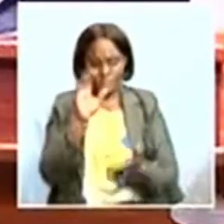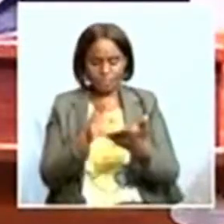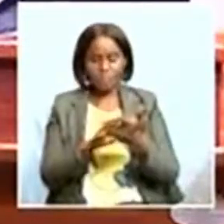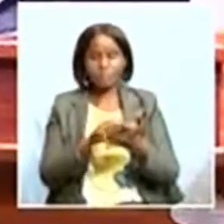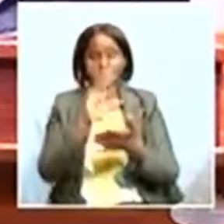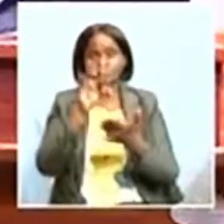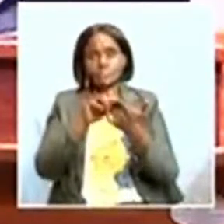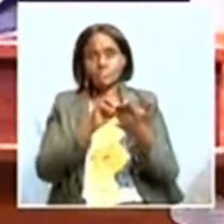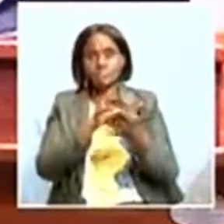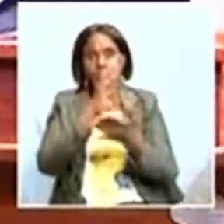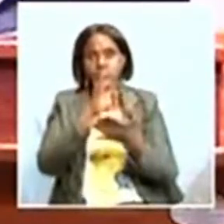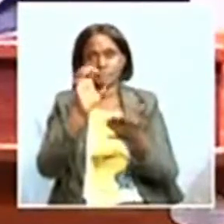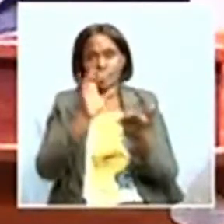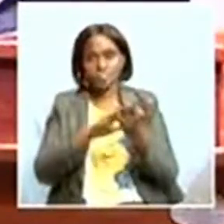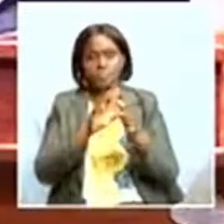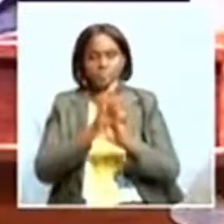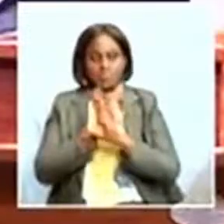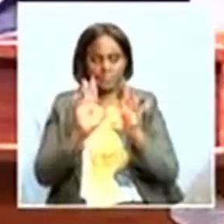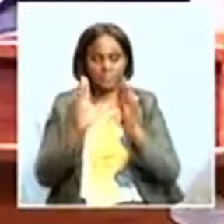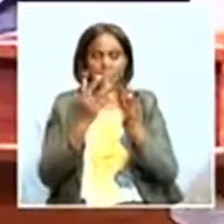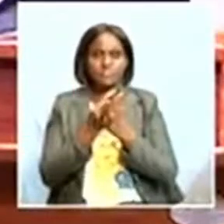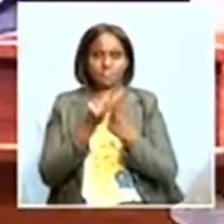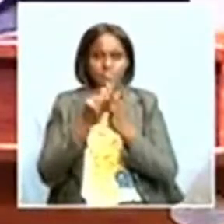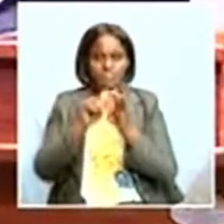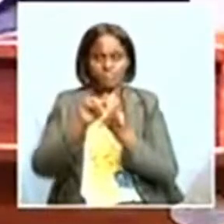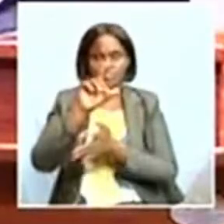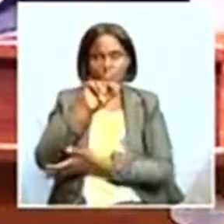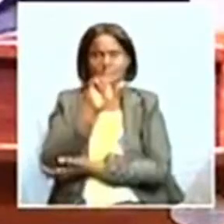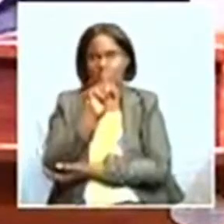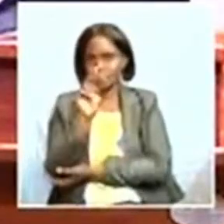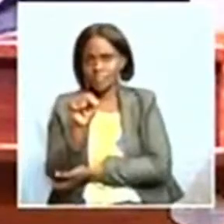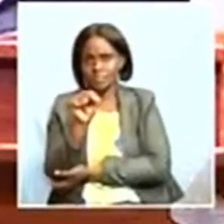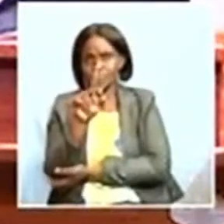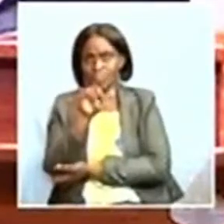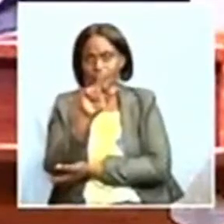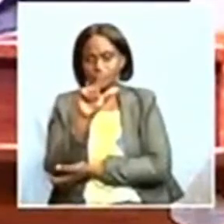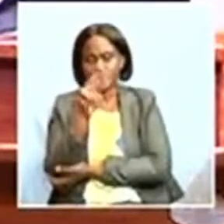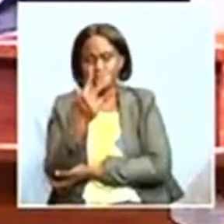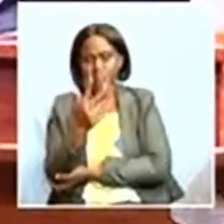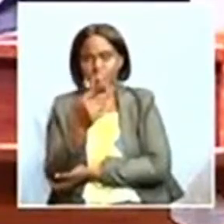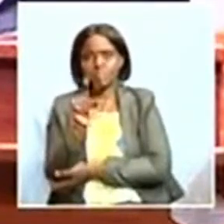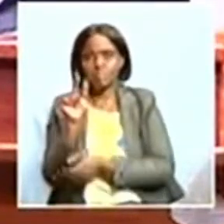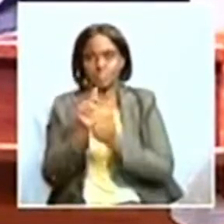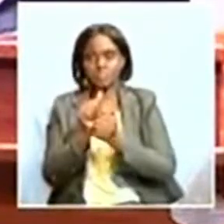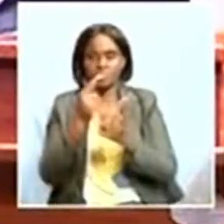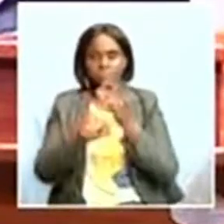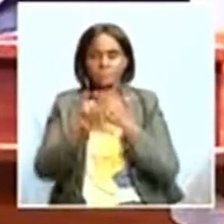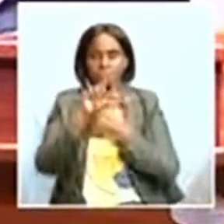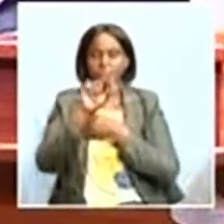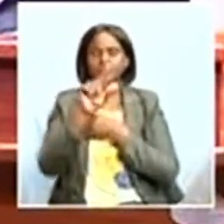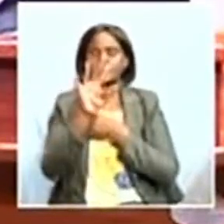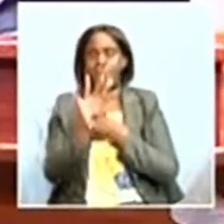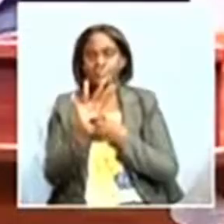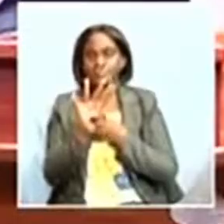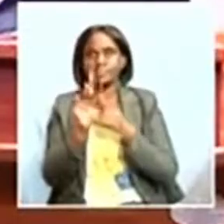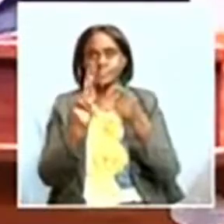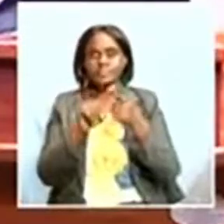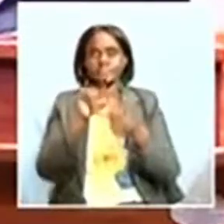5,600,000 Zambian kwacha in 2022, 2023, and 2024